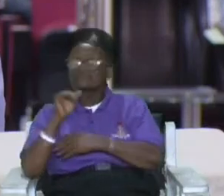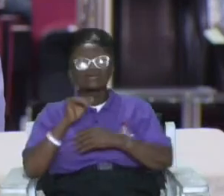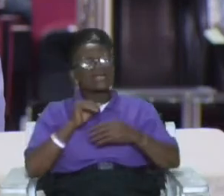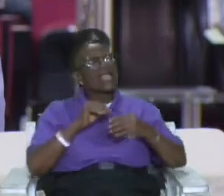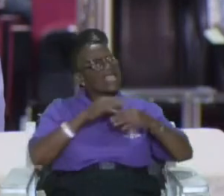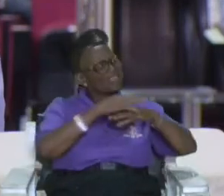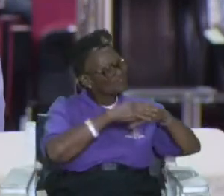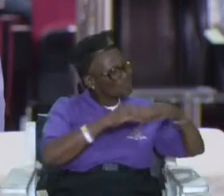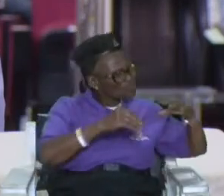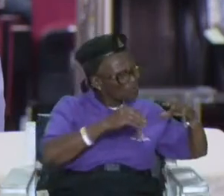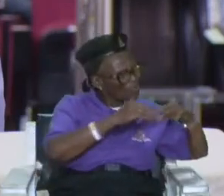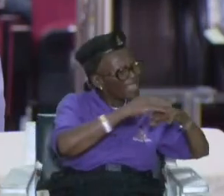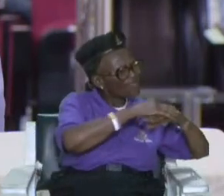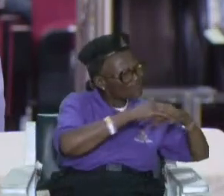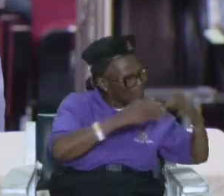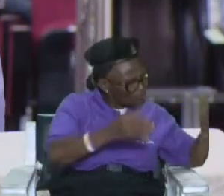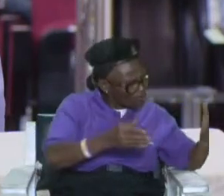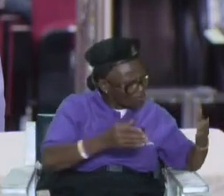envelope.